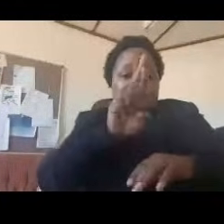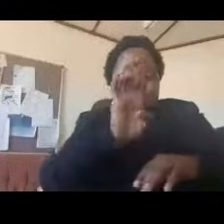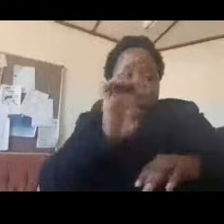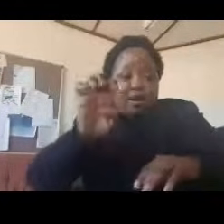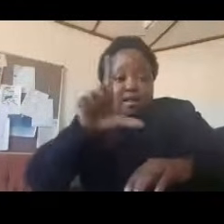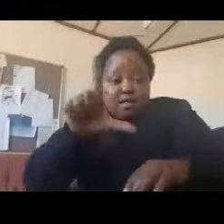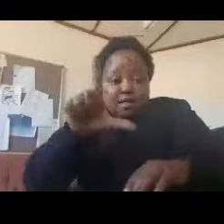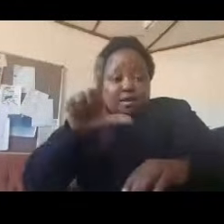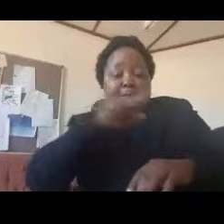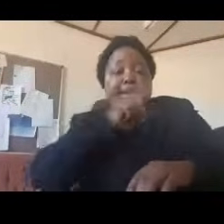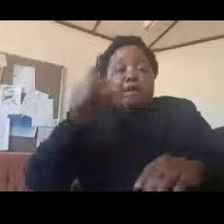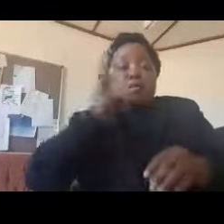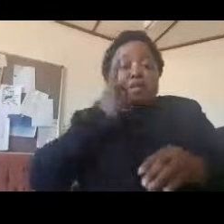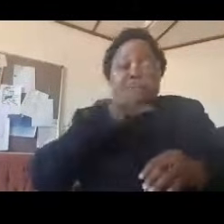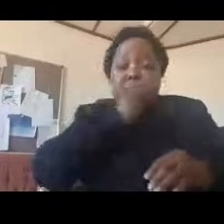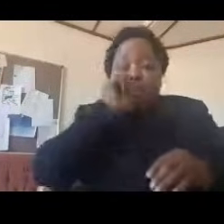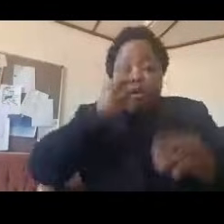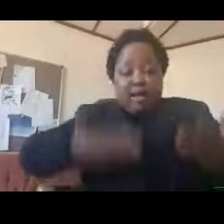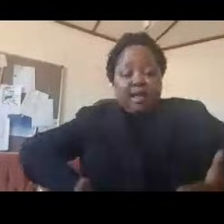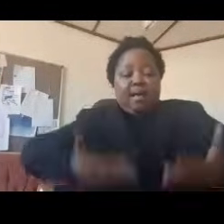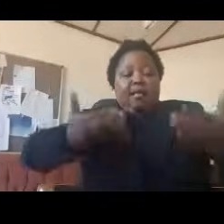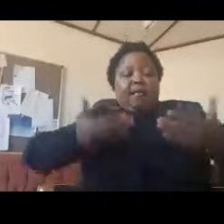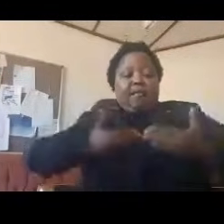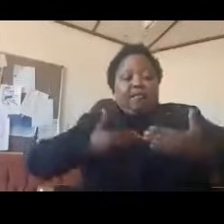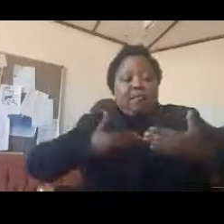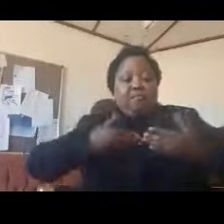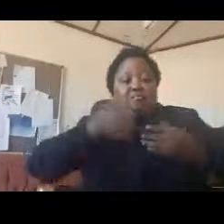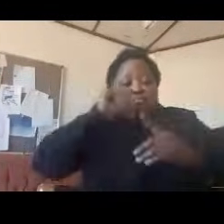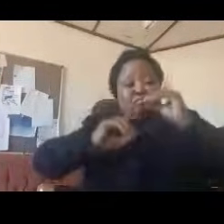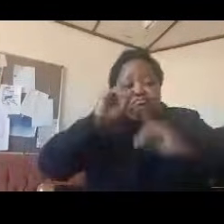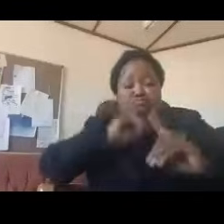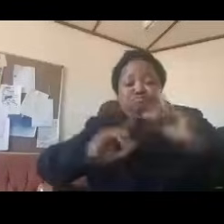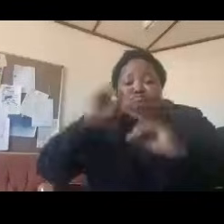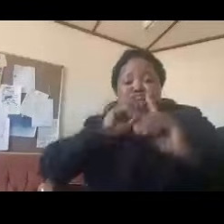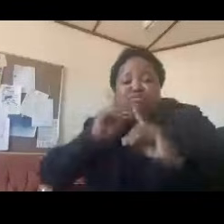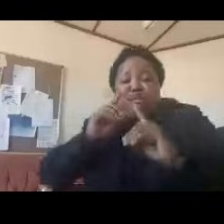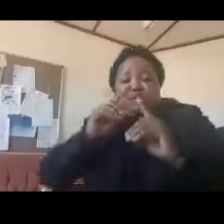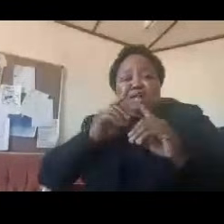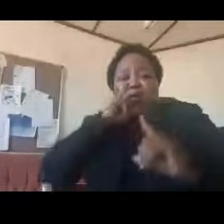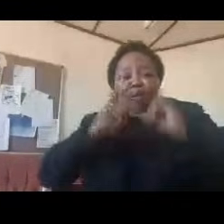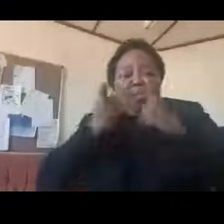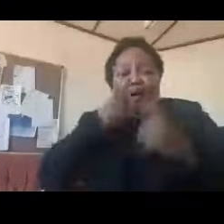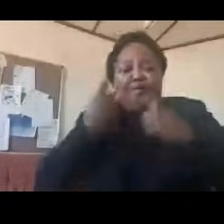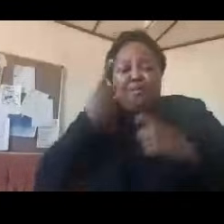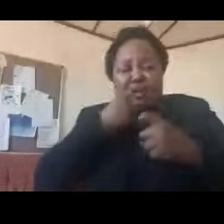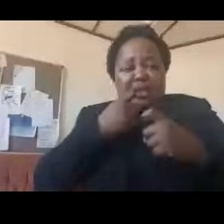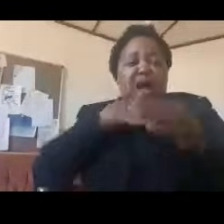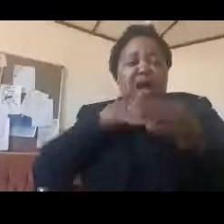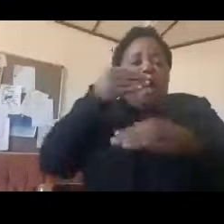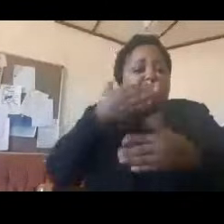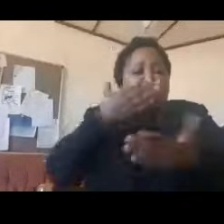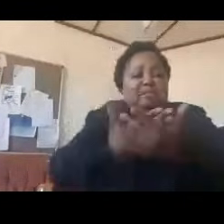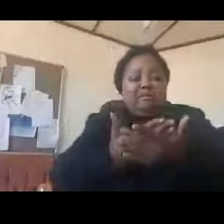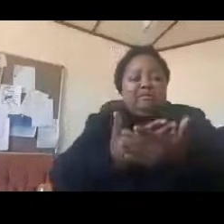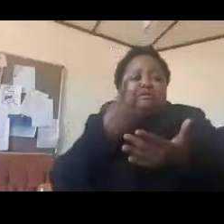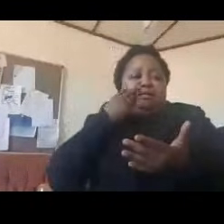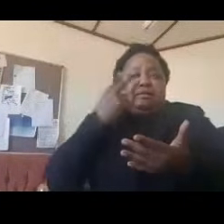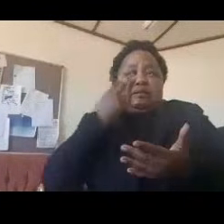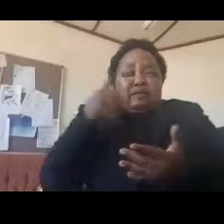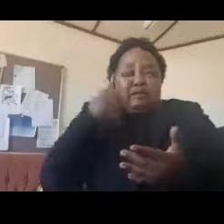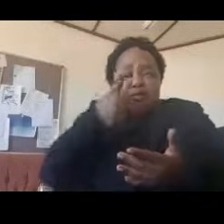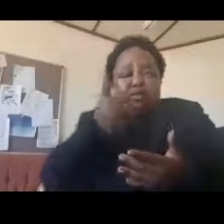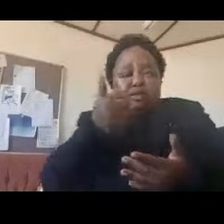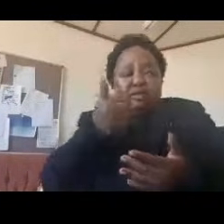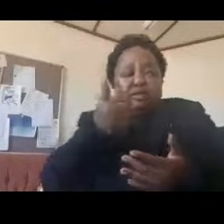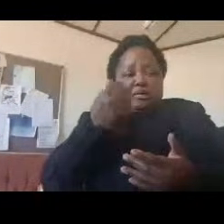argument. It goes viral. Boys see it and think, that angry guy looks ridiculous. The calm